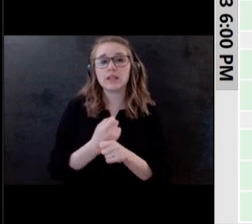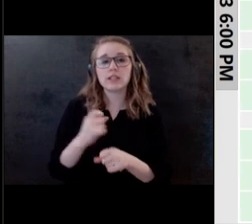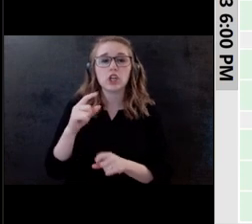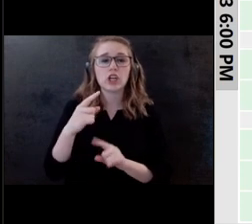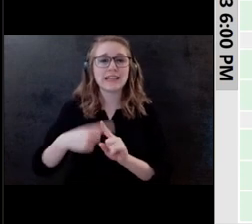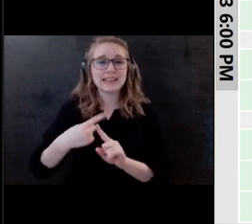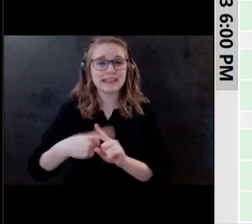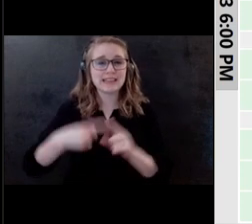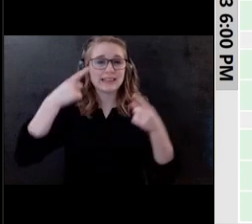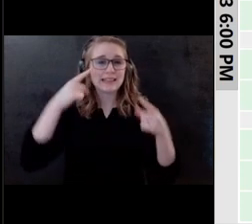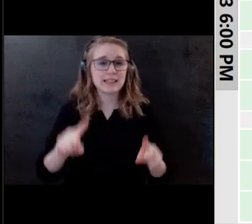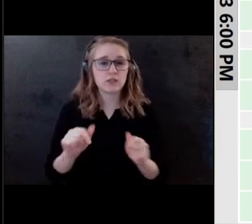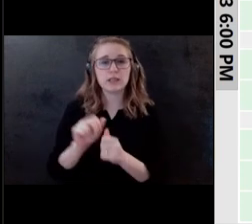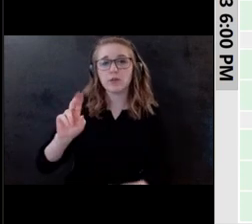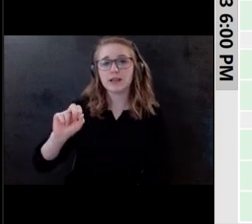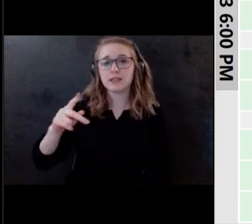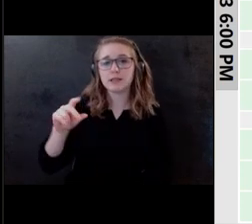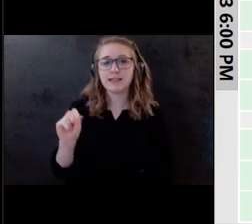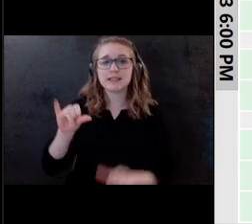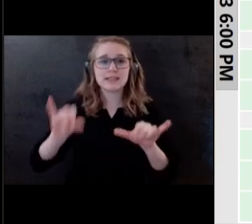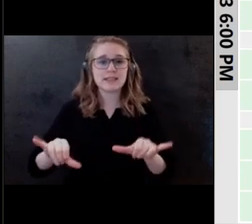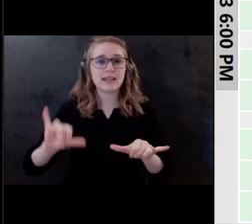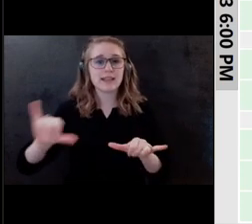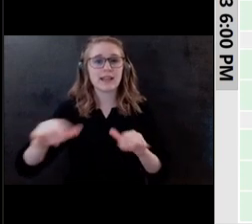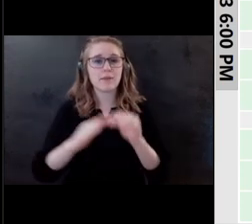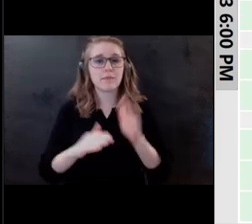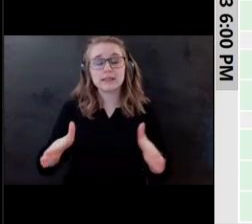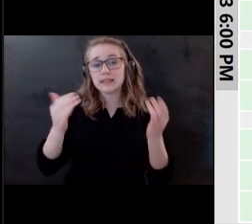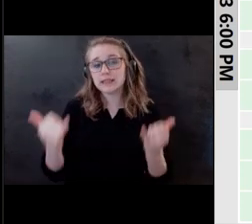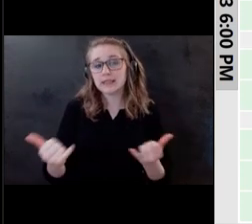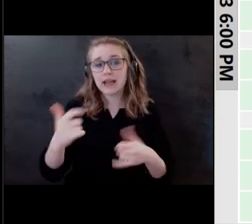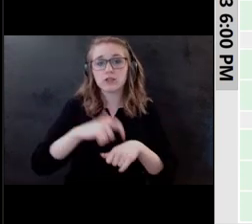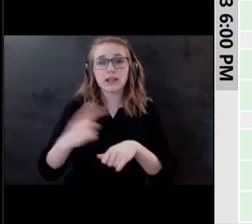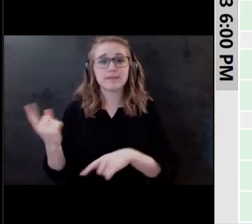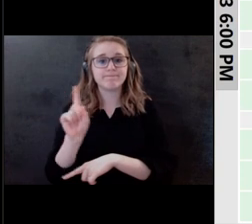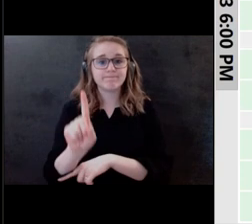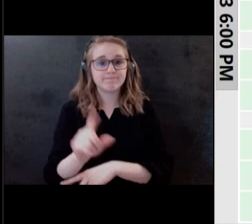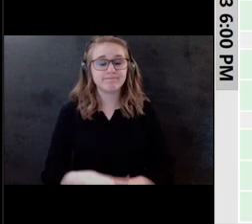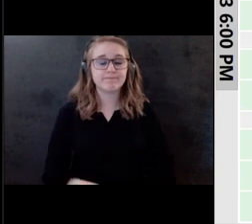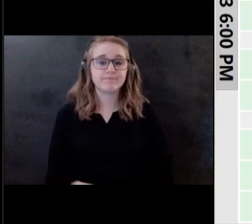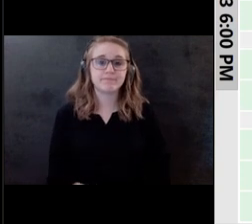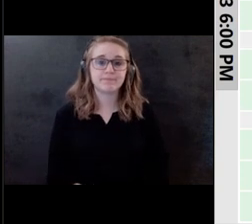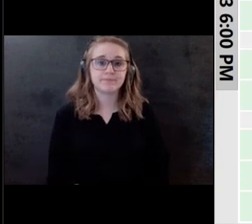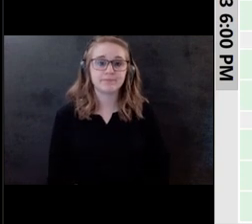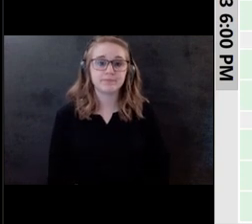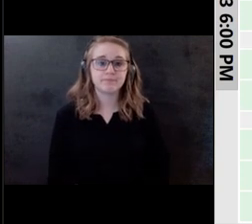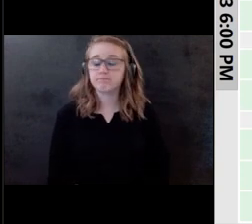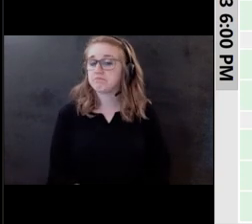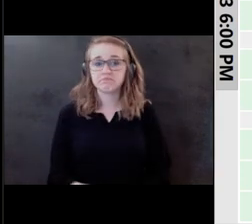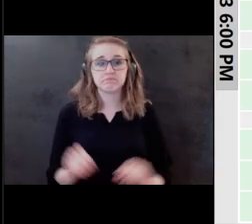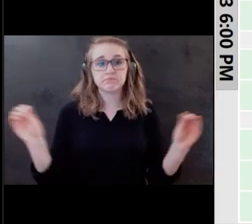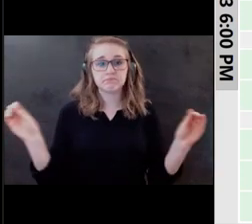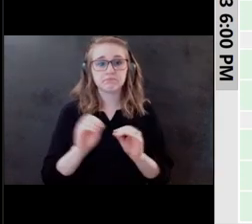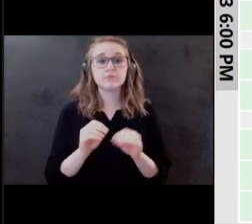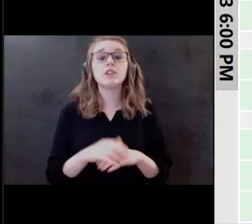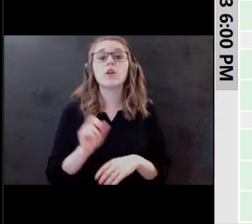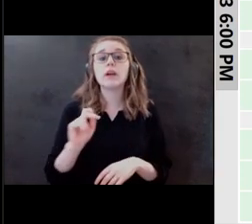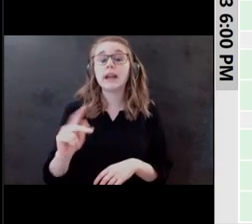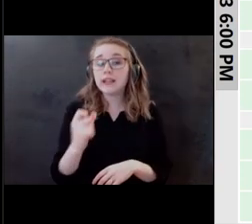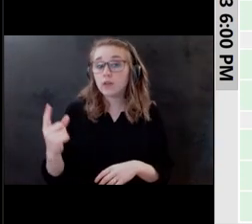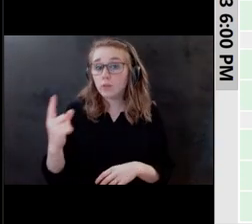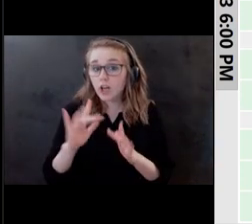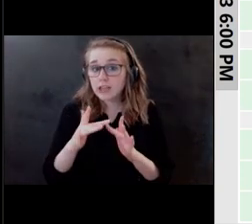the USPS to remain at the site, now would be the time to approach the podium. Seeing none, Ms. Kerfman, is there